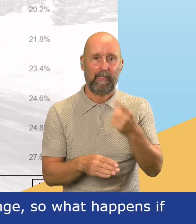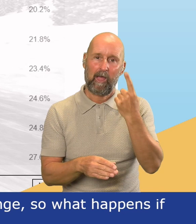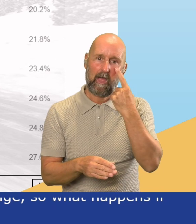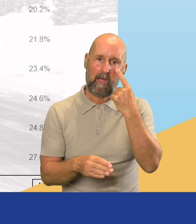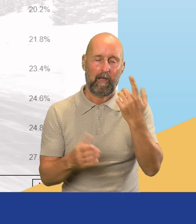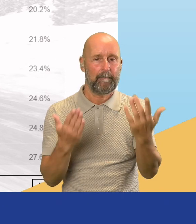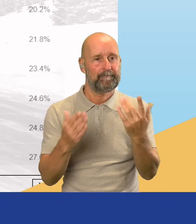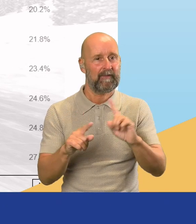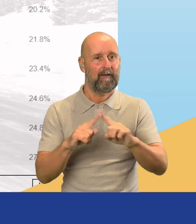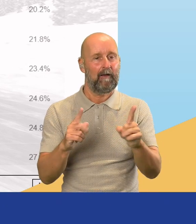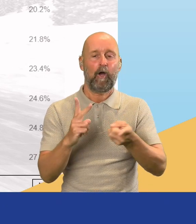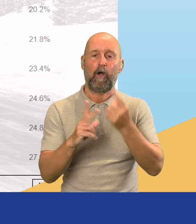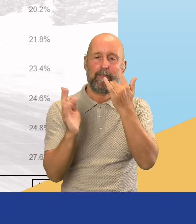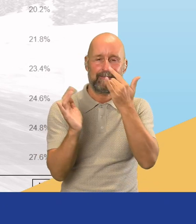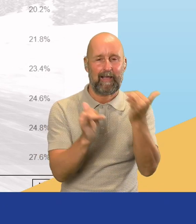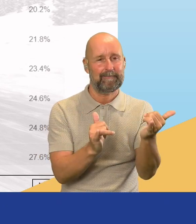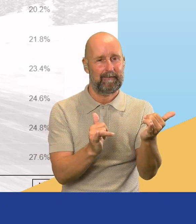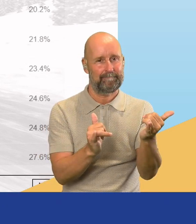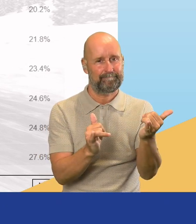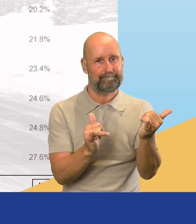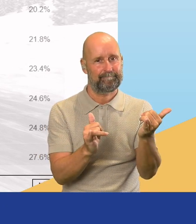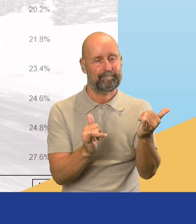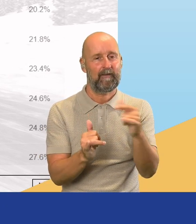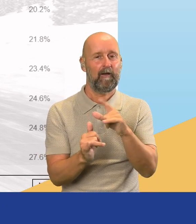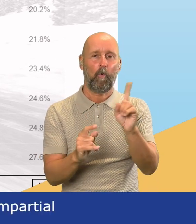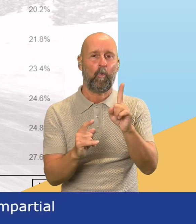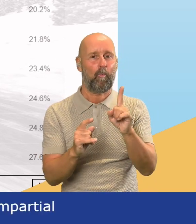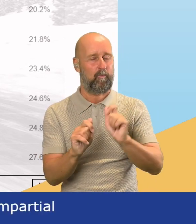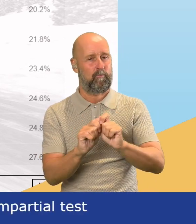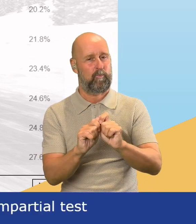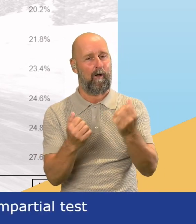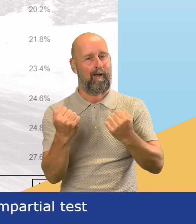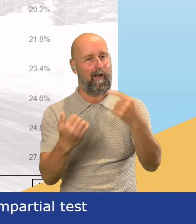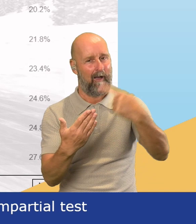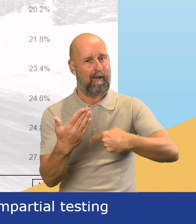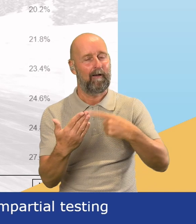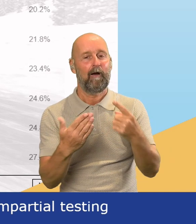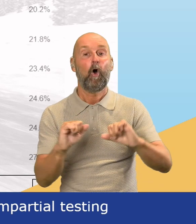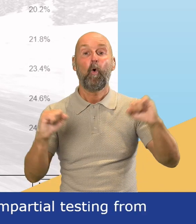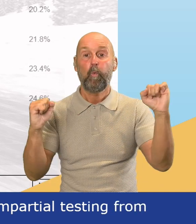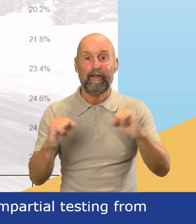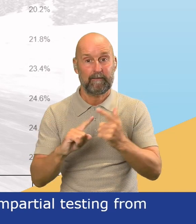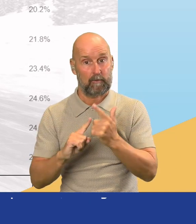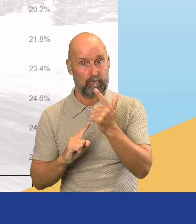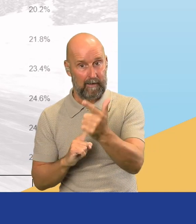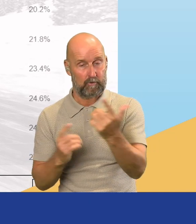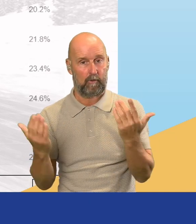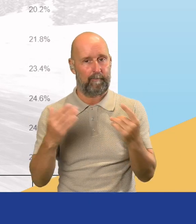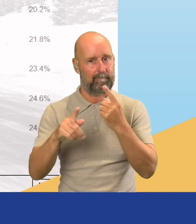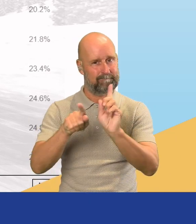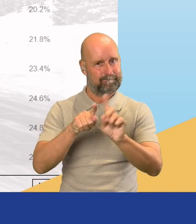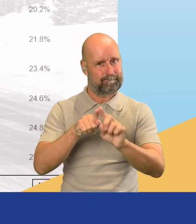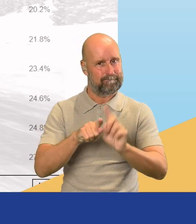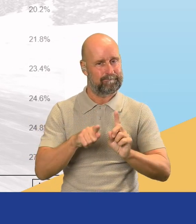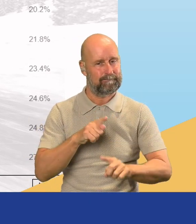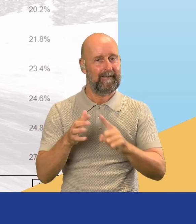some impartial testing from Whatcar. So Whatcar did some testing in winter range across a whole range of